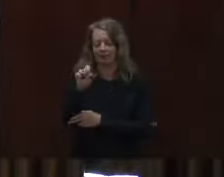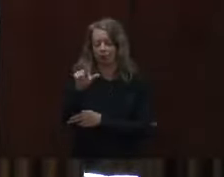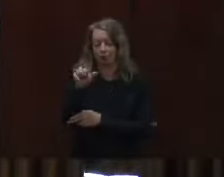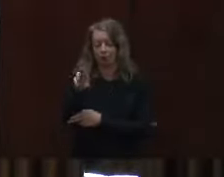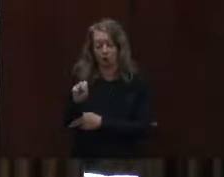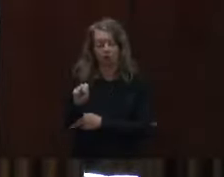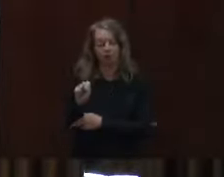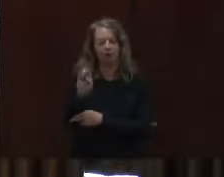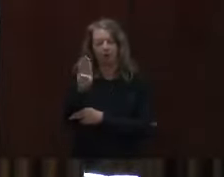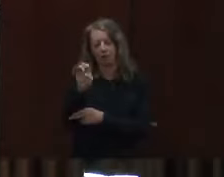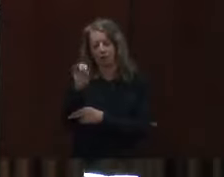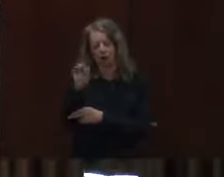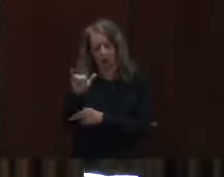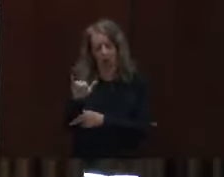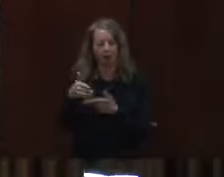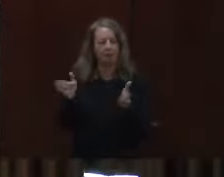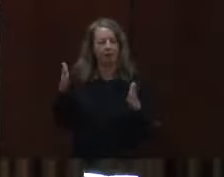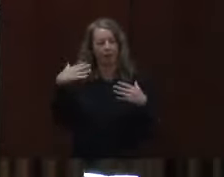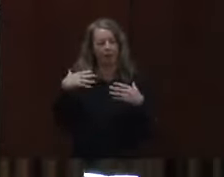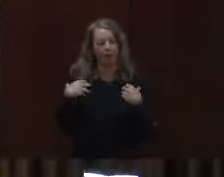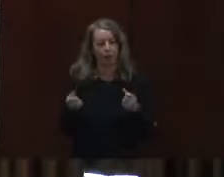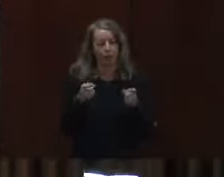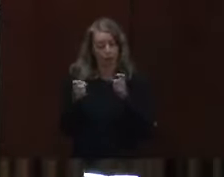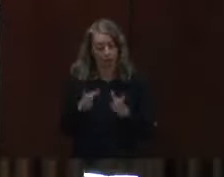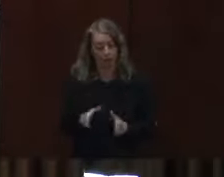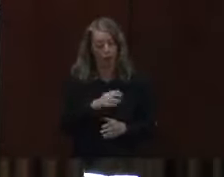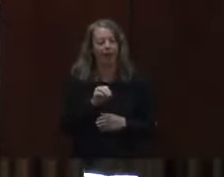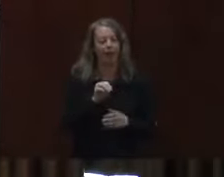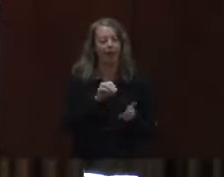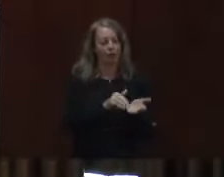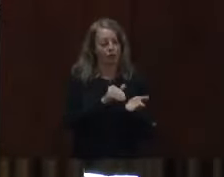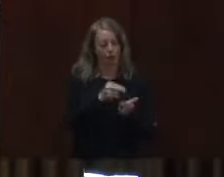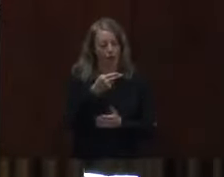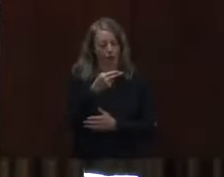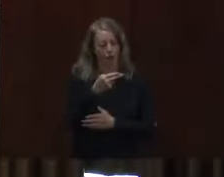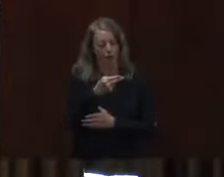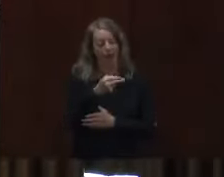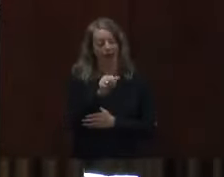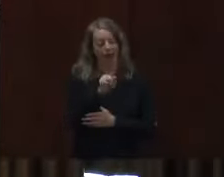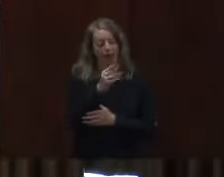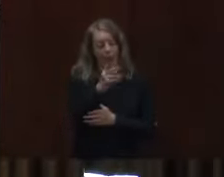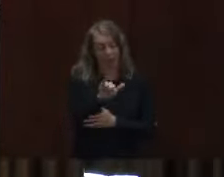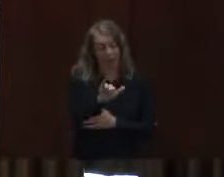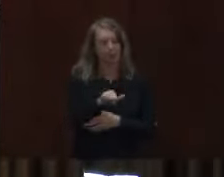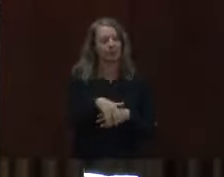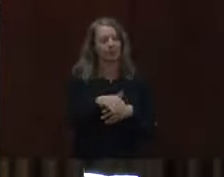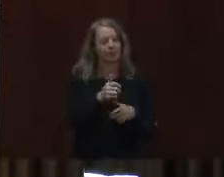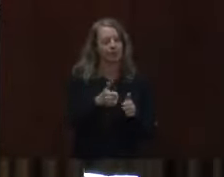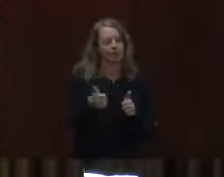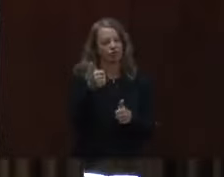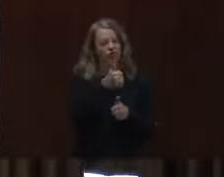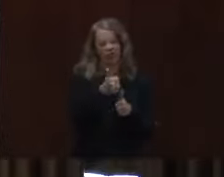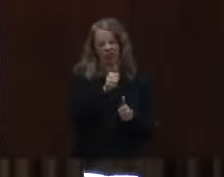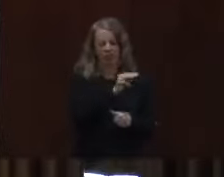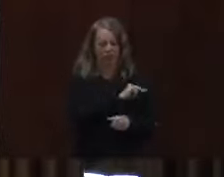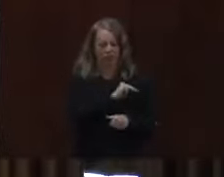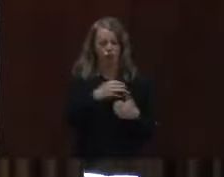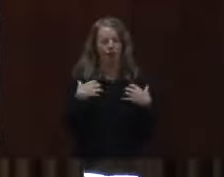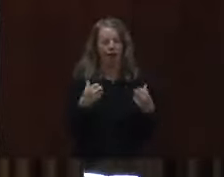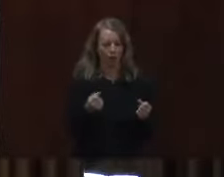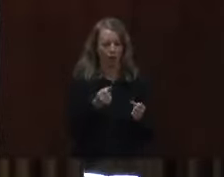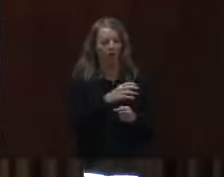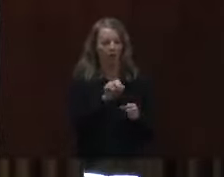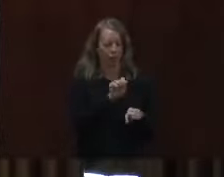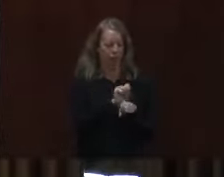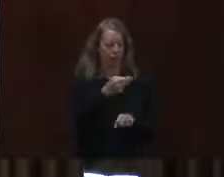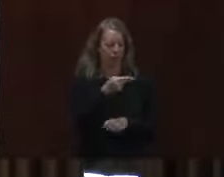and Dr. William Hathaway, Chief Medical Officer for Mission Health in the North Carolina Division of HCA. And we will go ahead and get